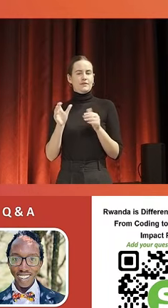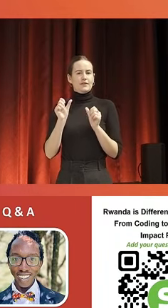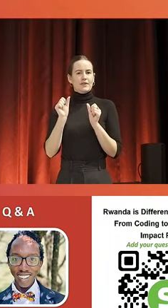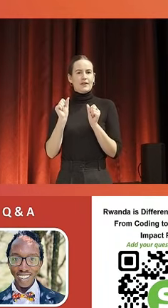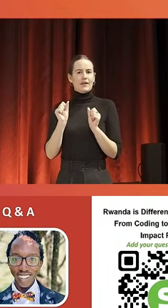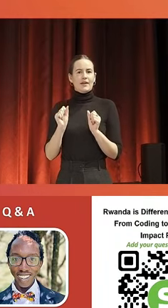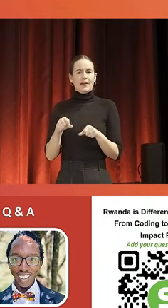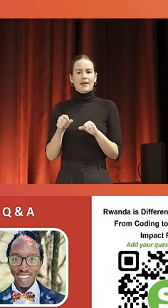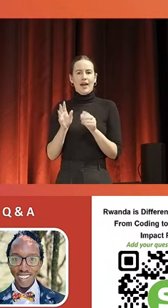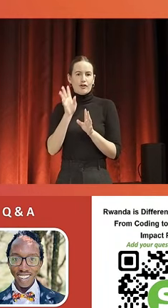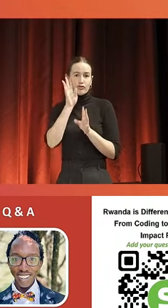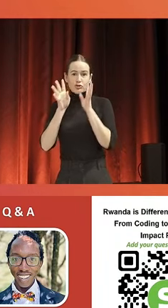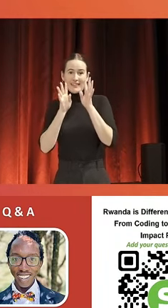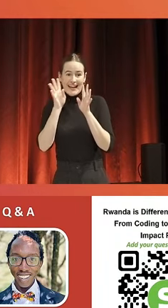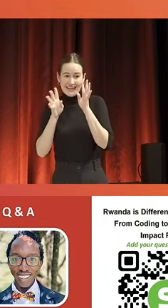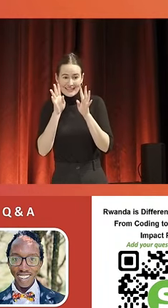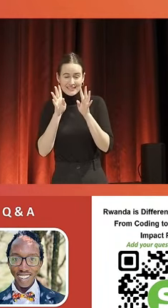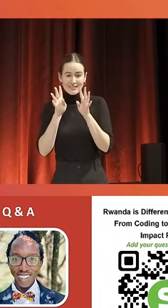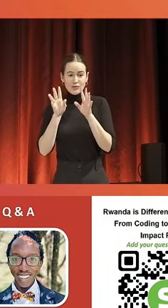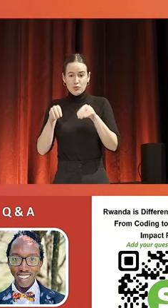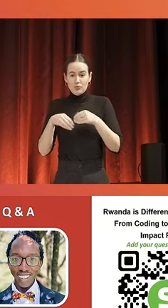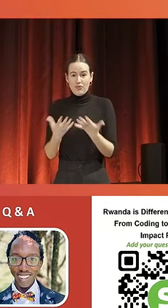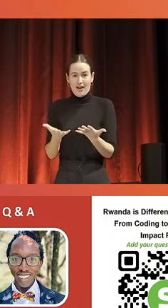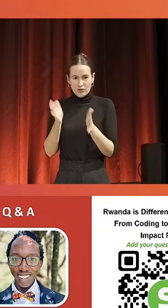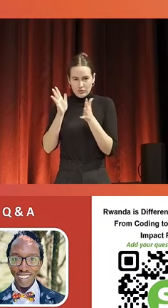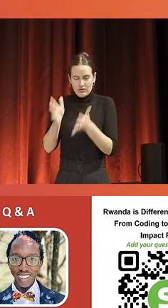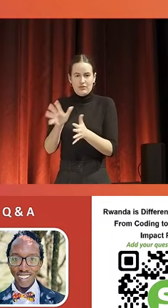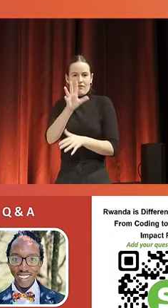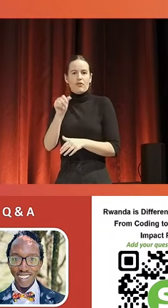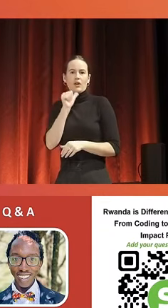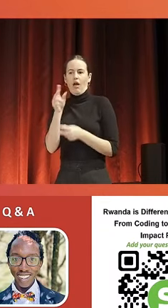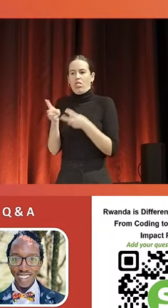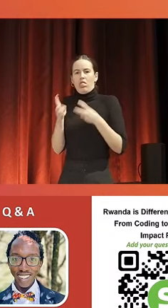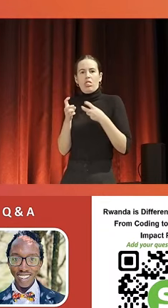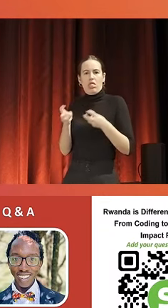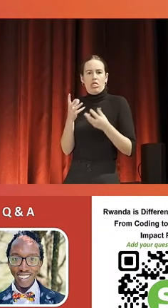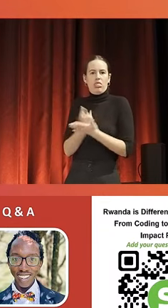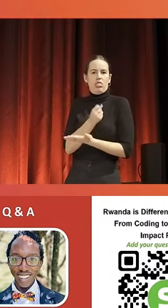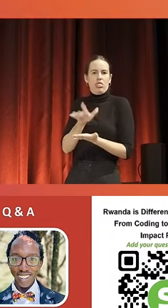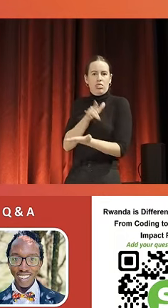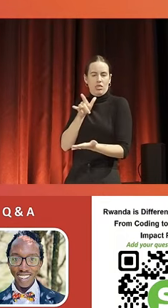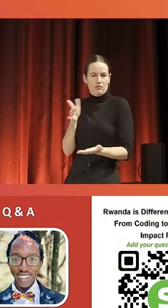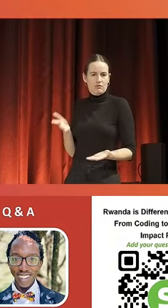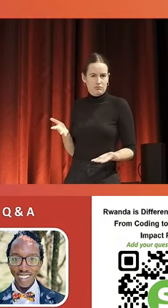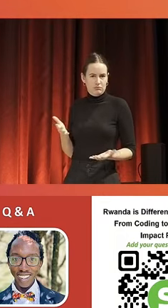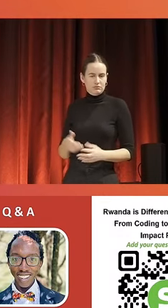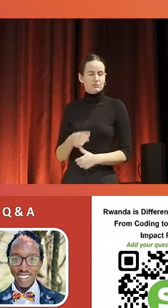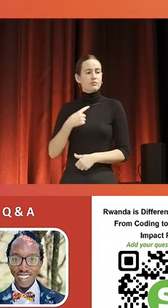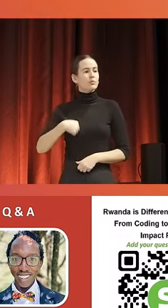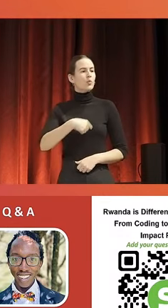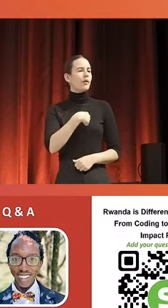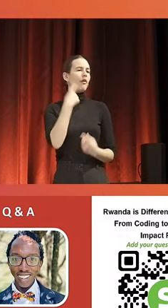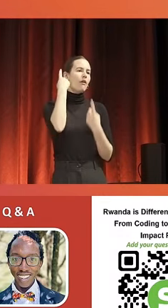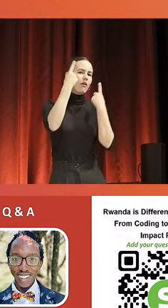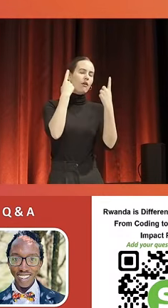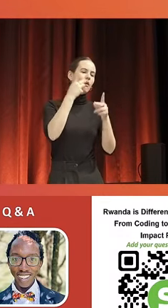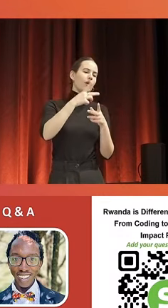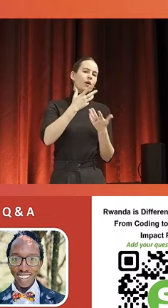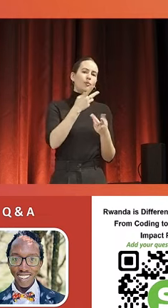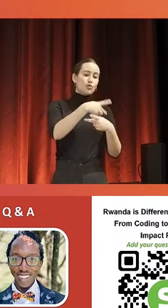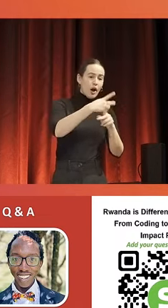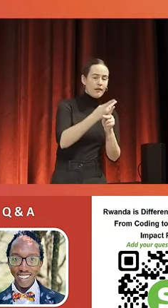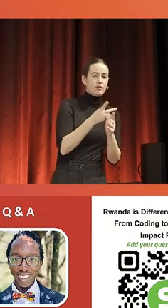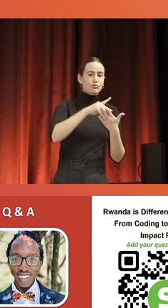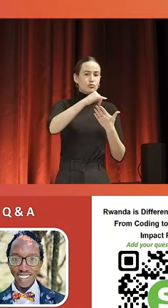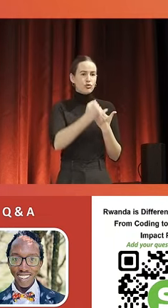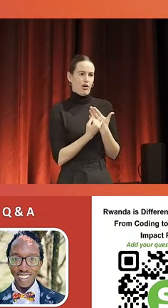Rather, what can we extract? So when we're building products and thinking about projects, I think we need to apply that lens